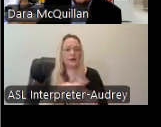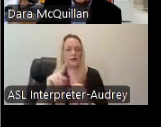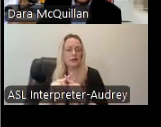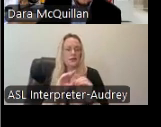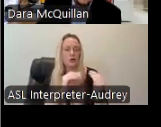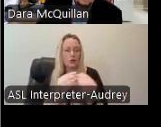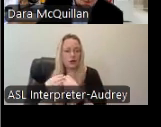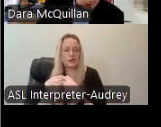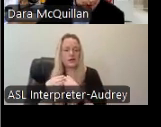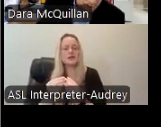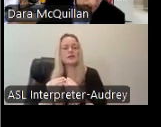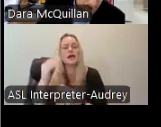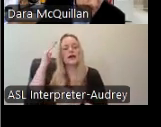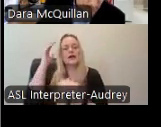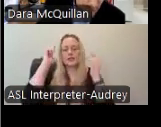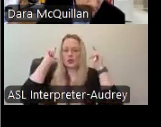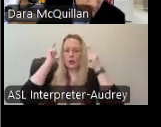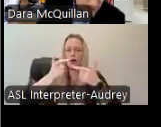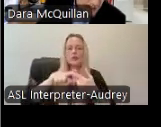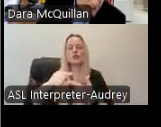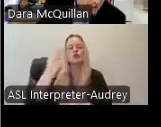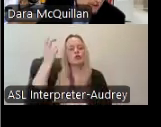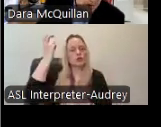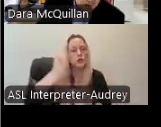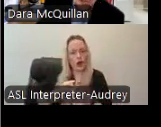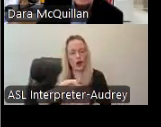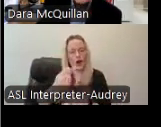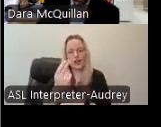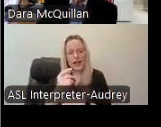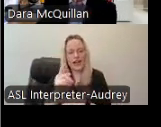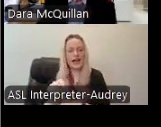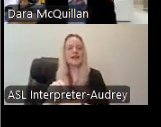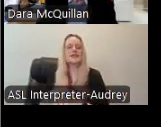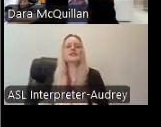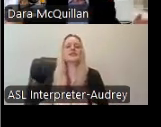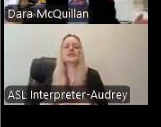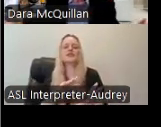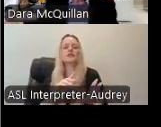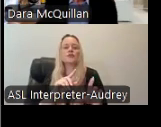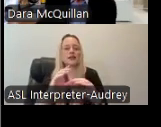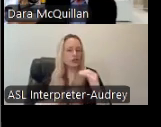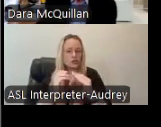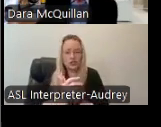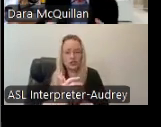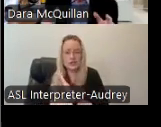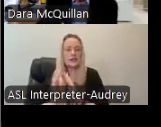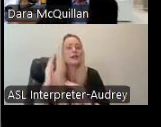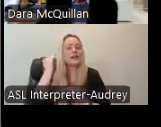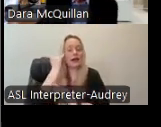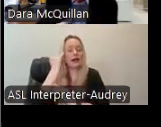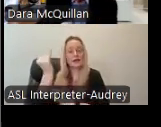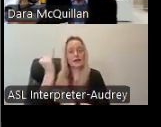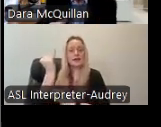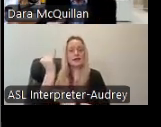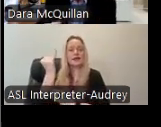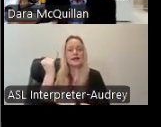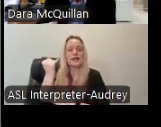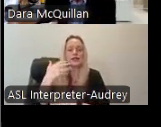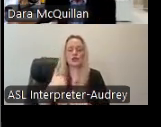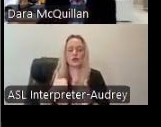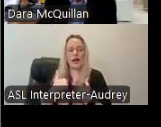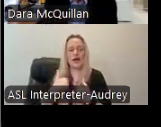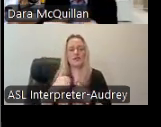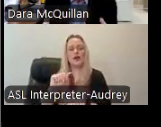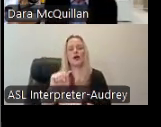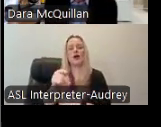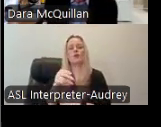Hats, non-traditional employment to women, construction skills, and the idea was to feed apprentices into the union